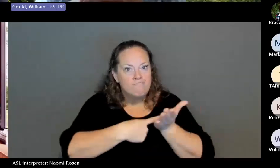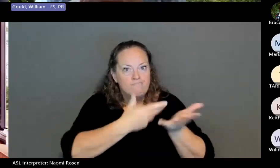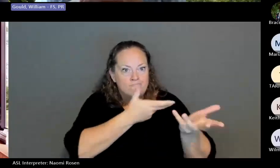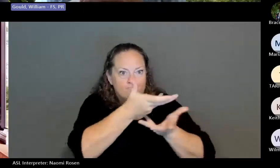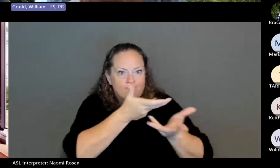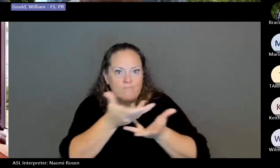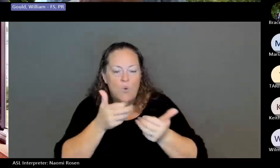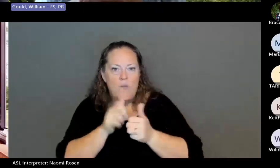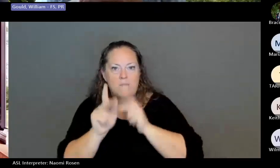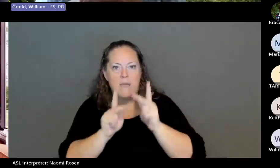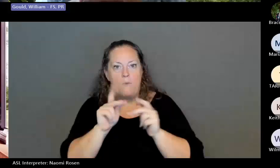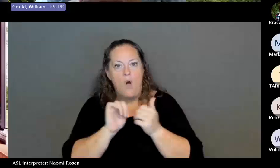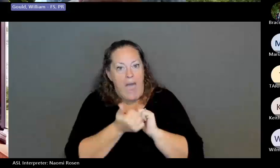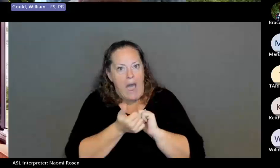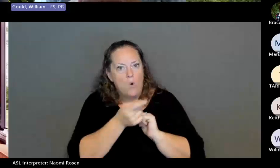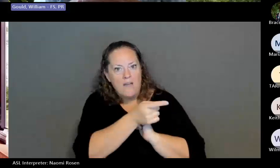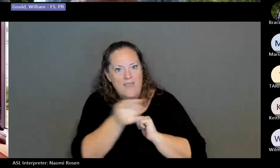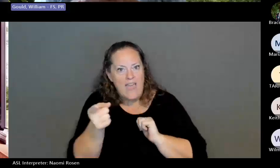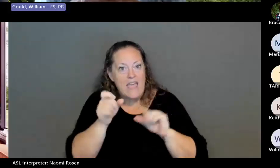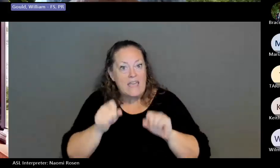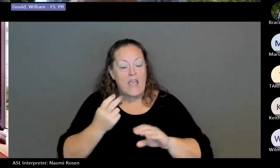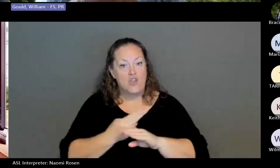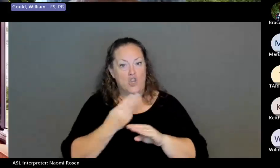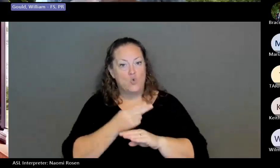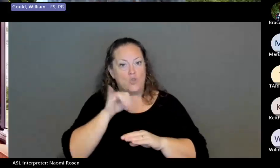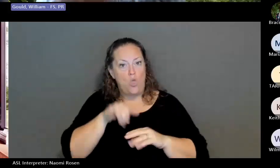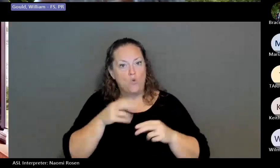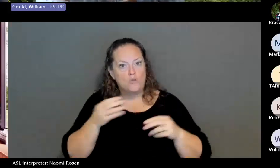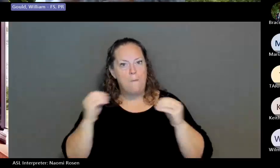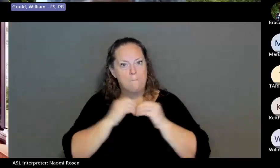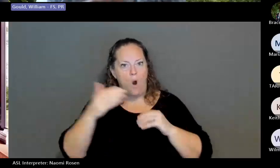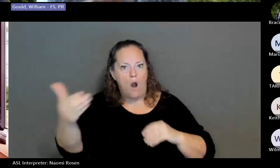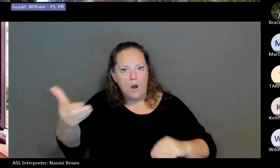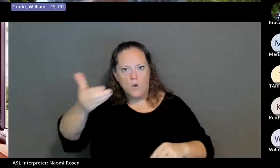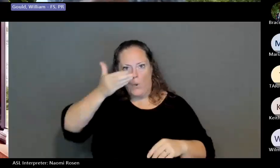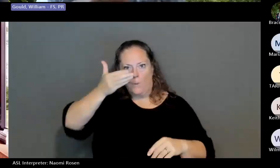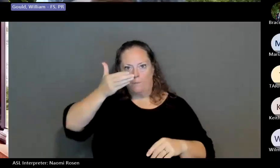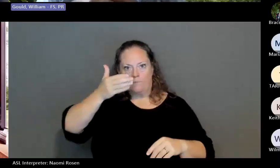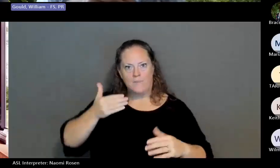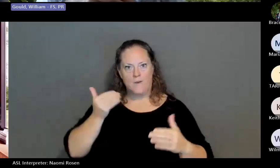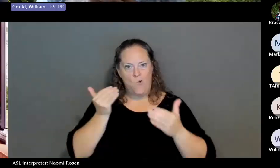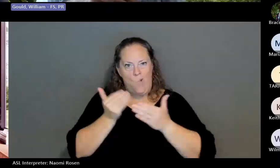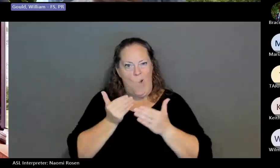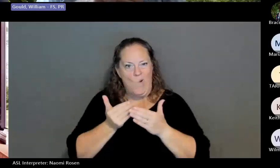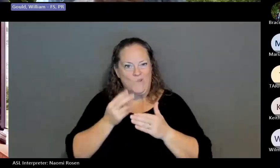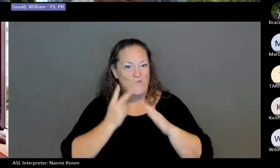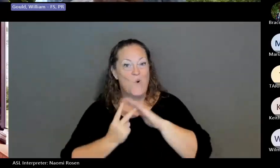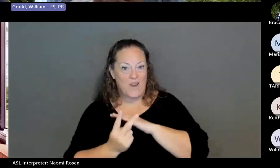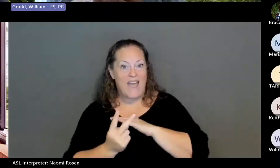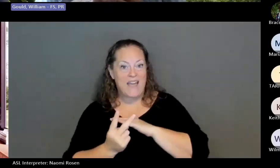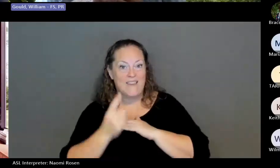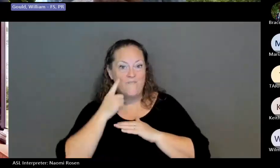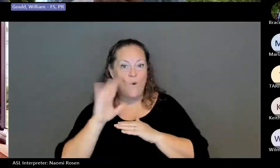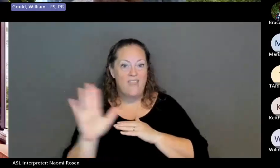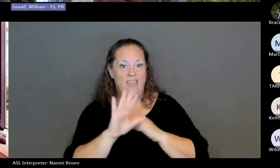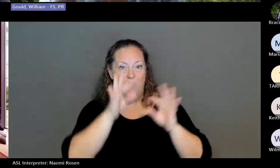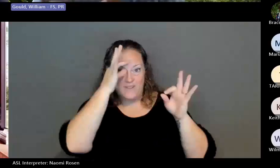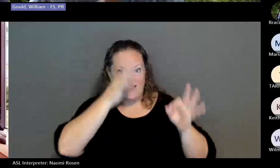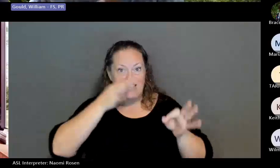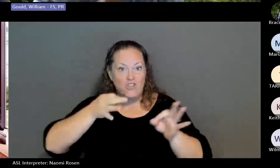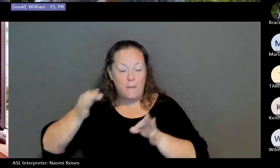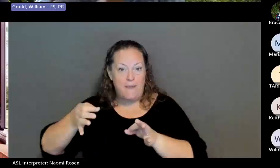how they can use those more near-term forecasting in their decision making.